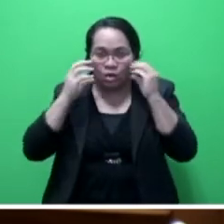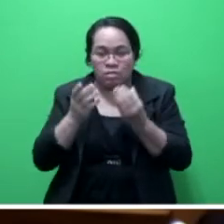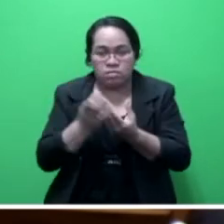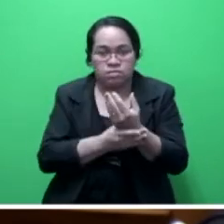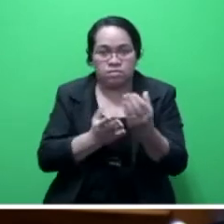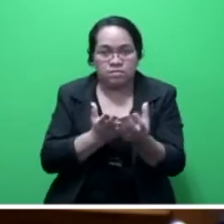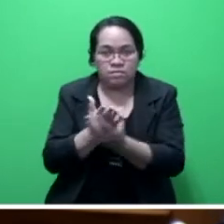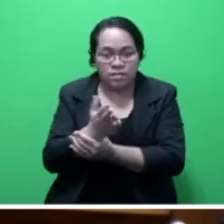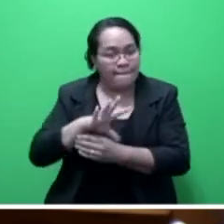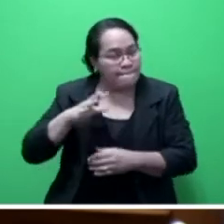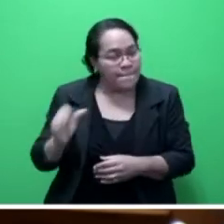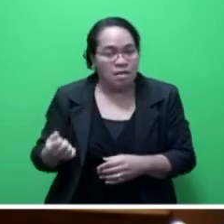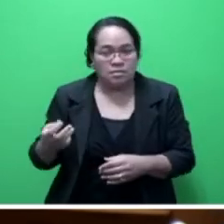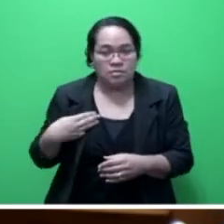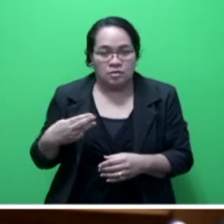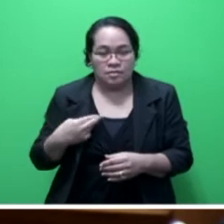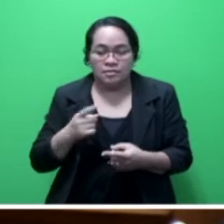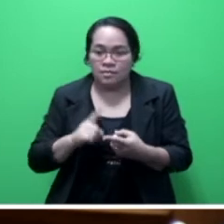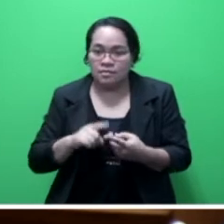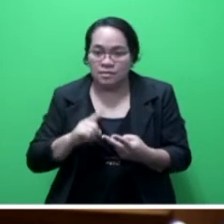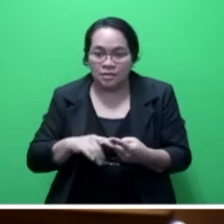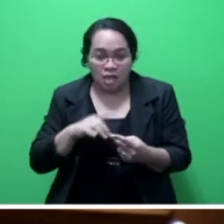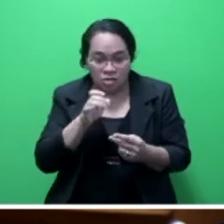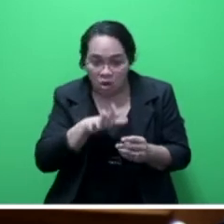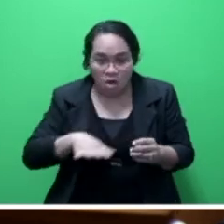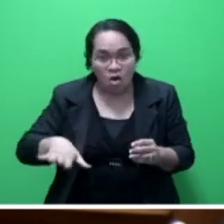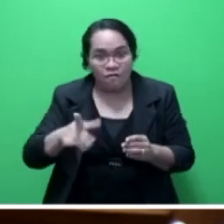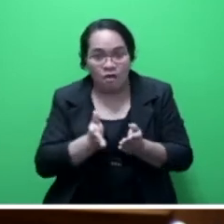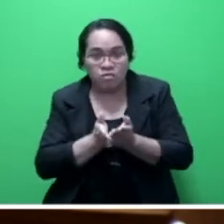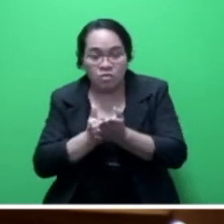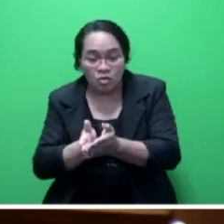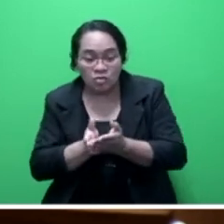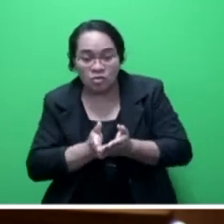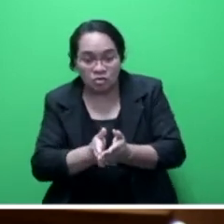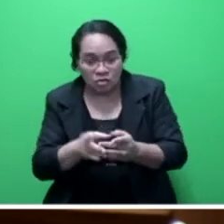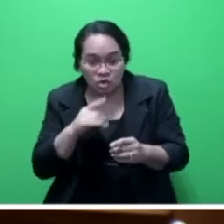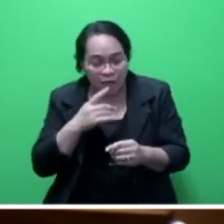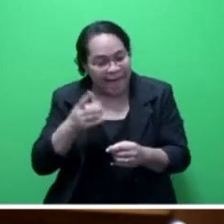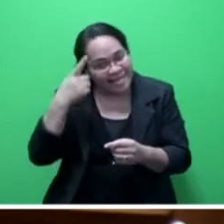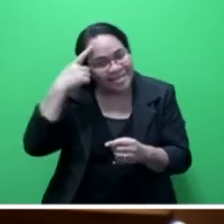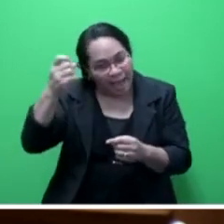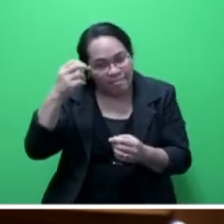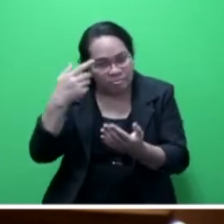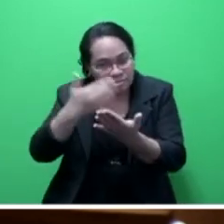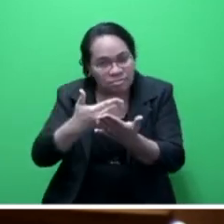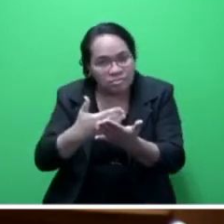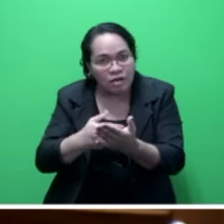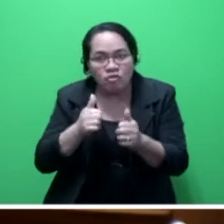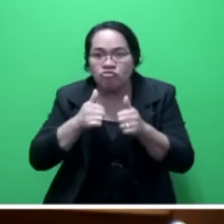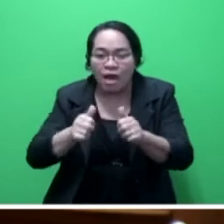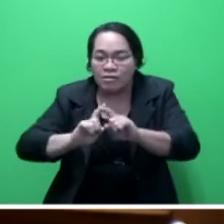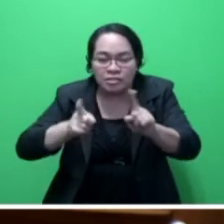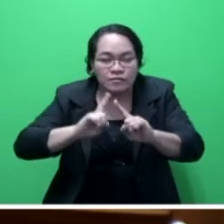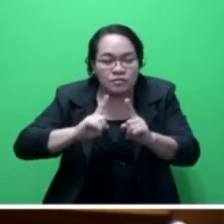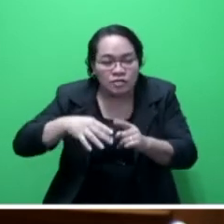equipment, the proper record keeping for all vessel operators with details of drivers and destinations, etc. Shipping operators are